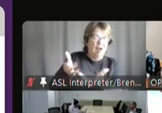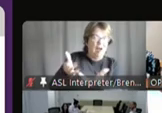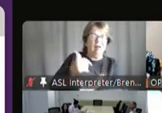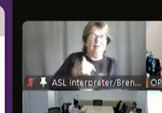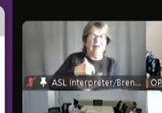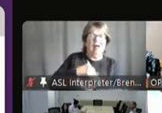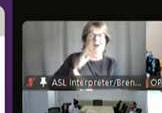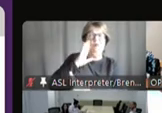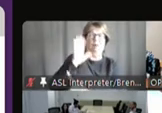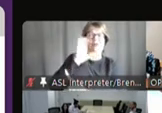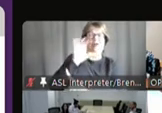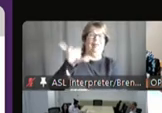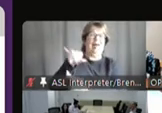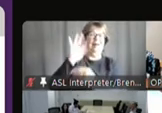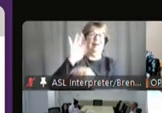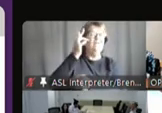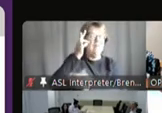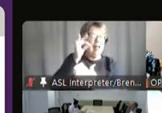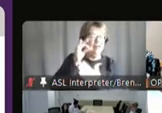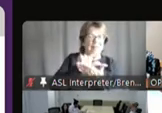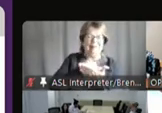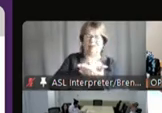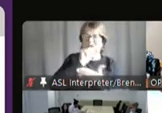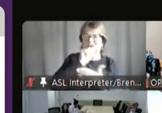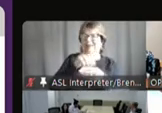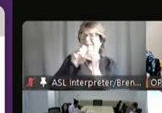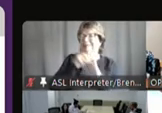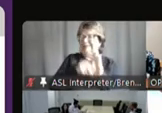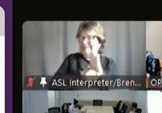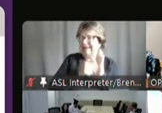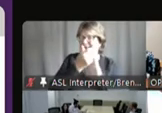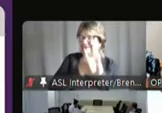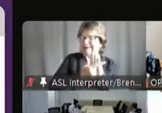federal statute, not in state statute or in